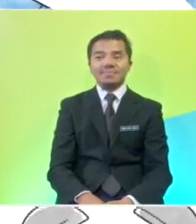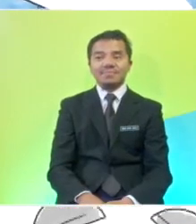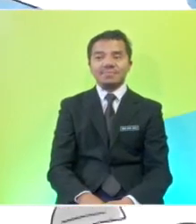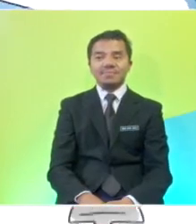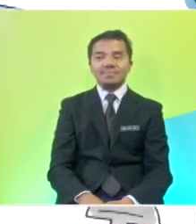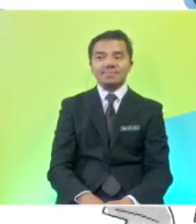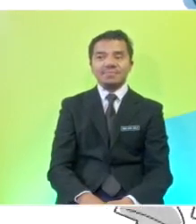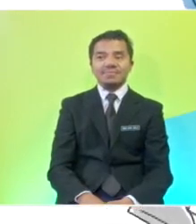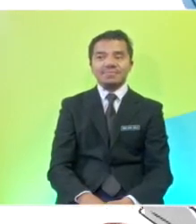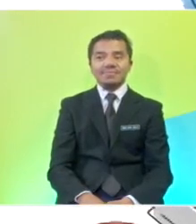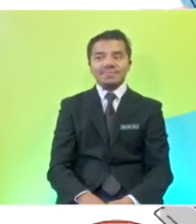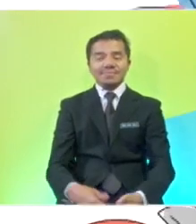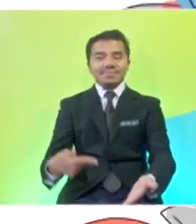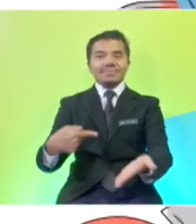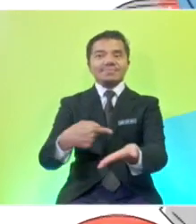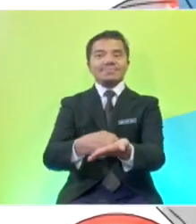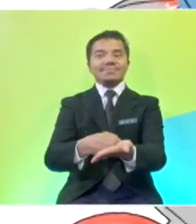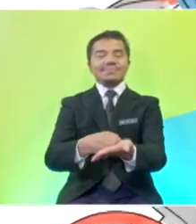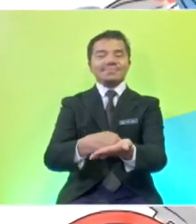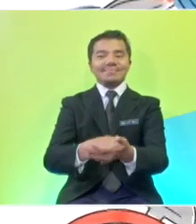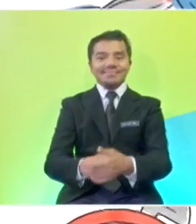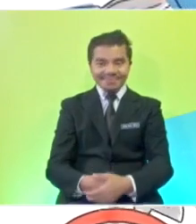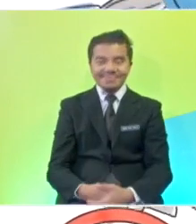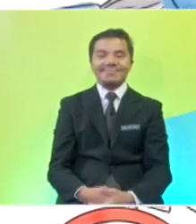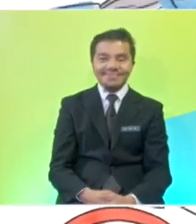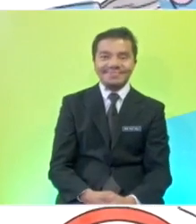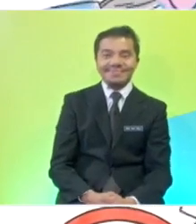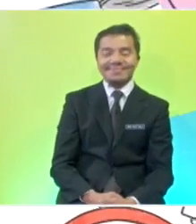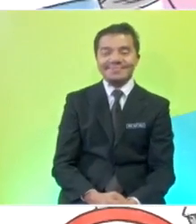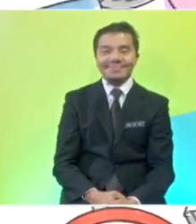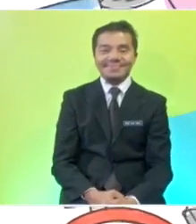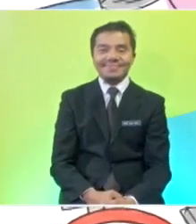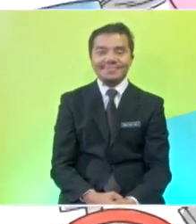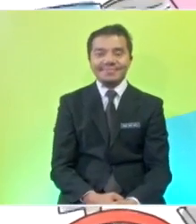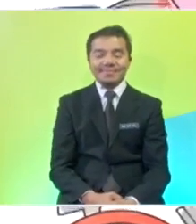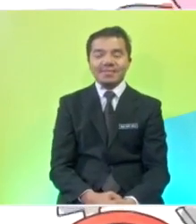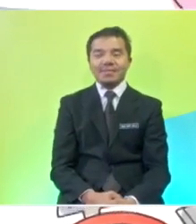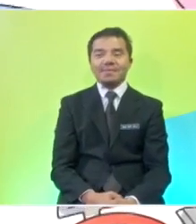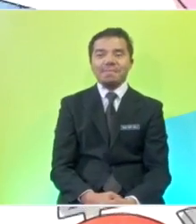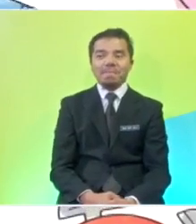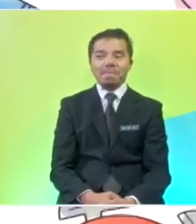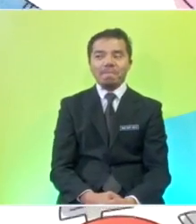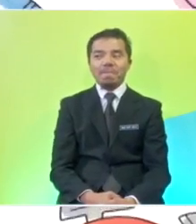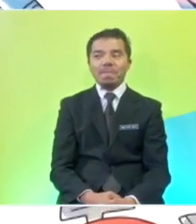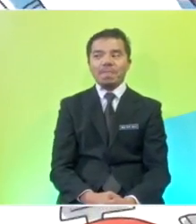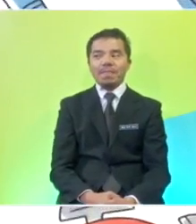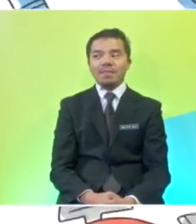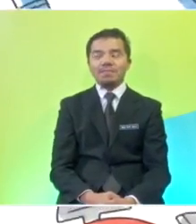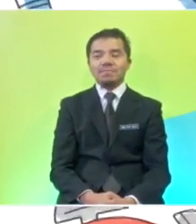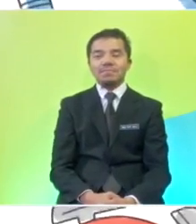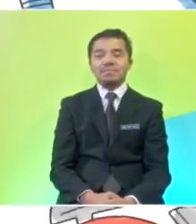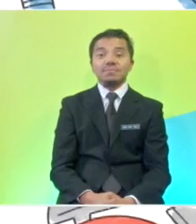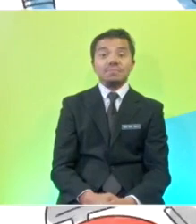Digestion. Digestion. Yep. Very good, Yoga. Okay, that's the correct answer. Okay, these are the 4